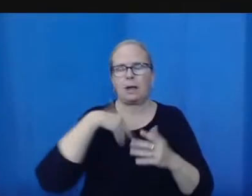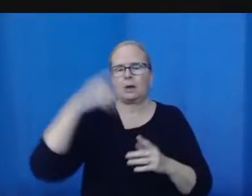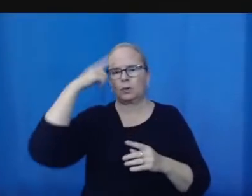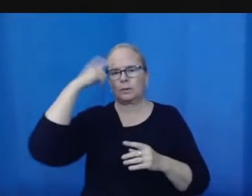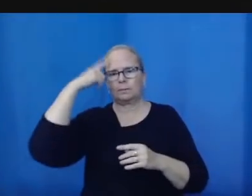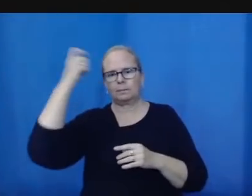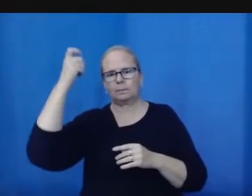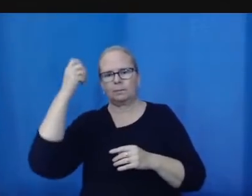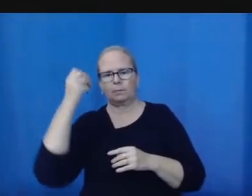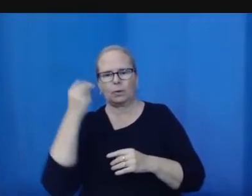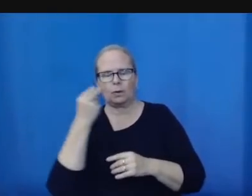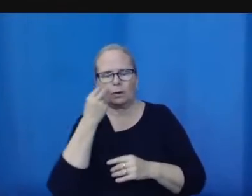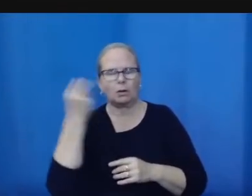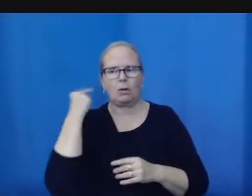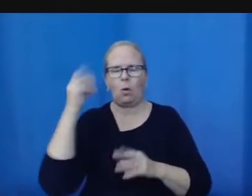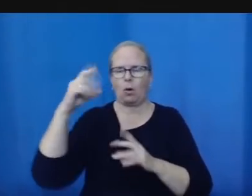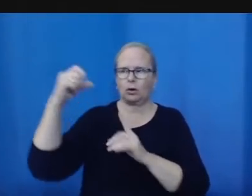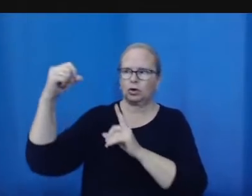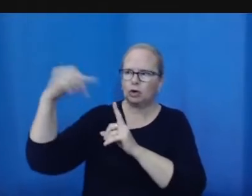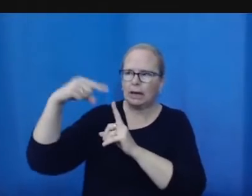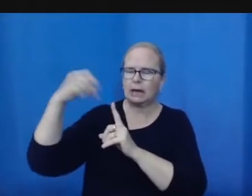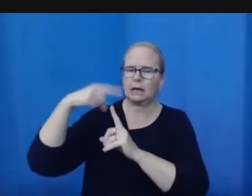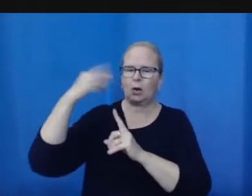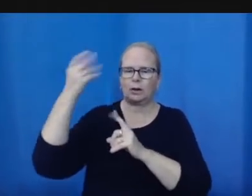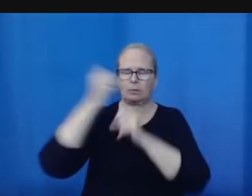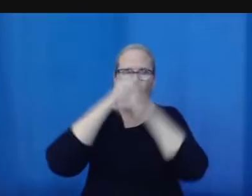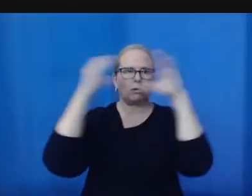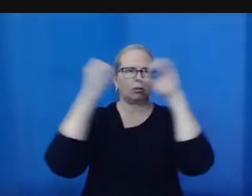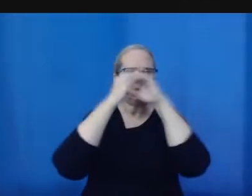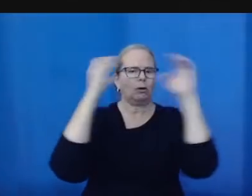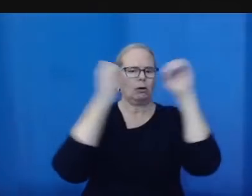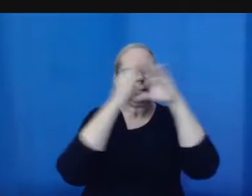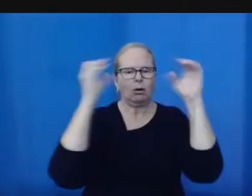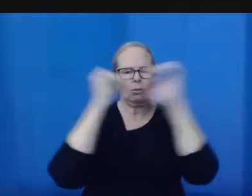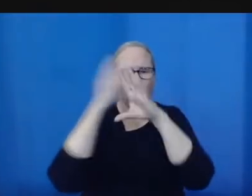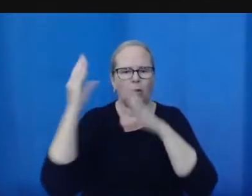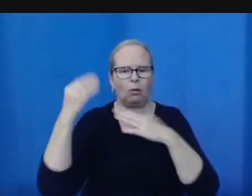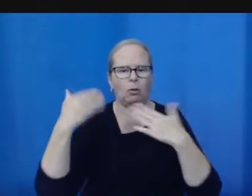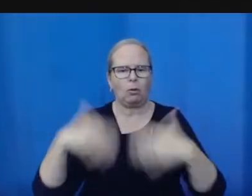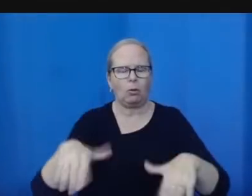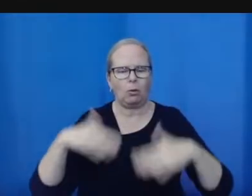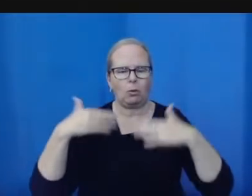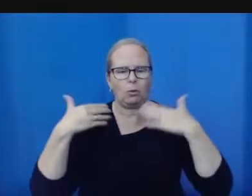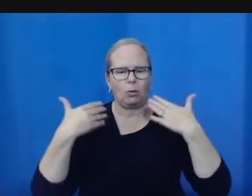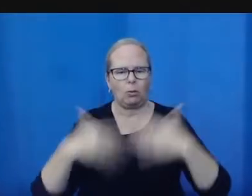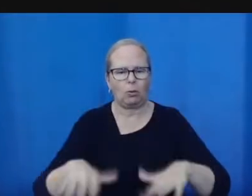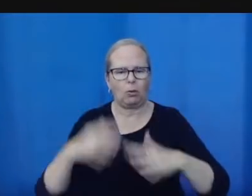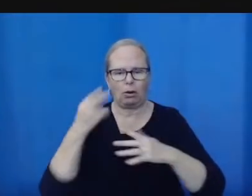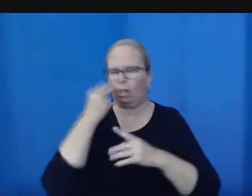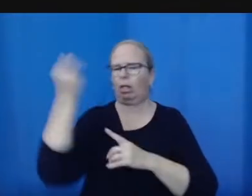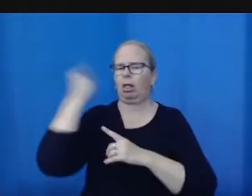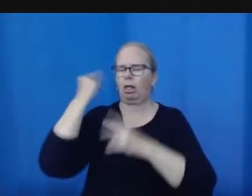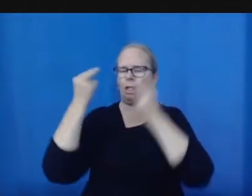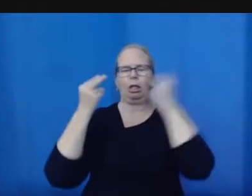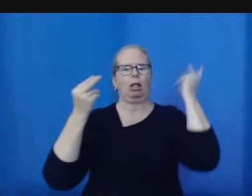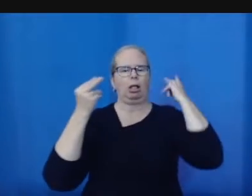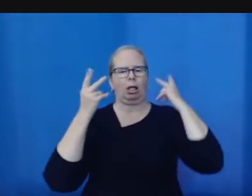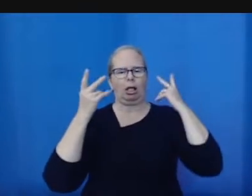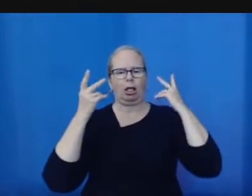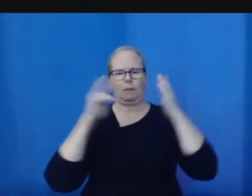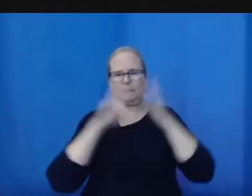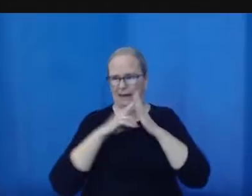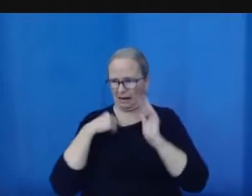Now you're like, I don't want to go to work anymore, and maybe I should quit this job. When that stuff starts to happen, then